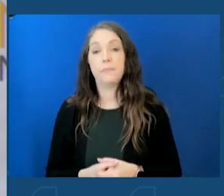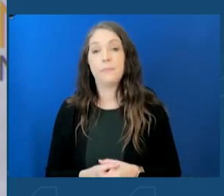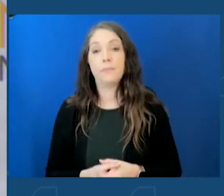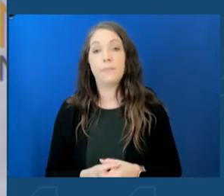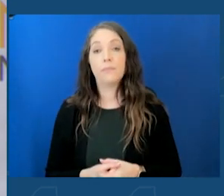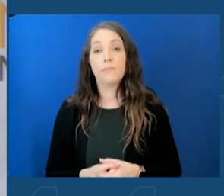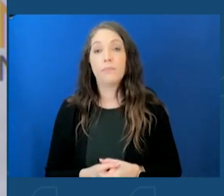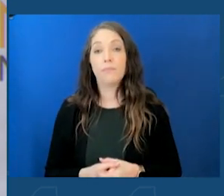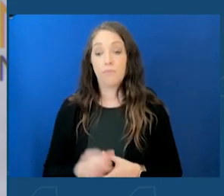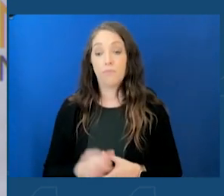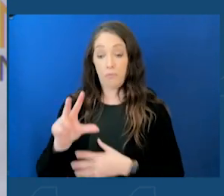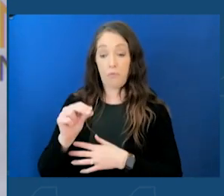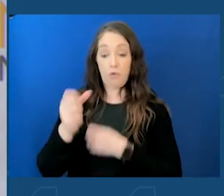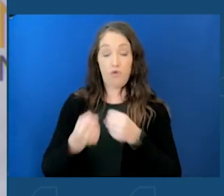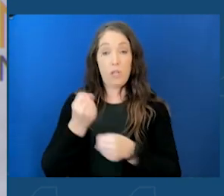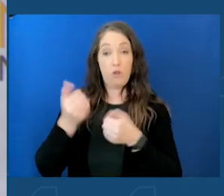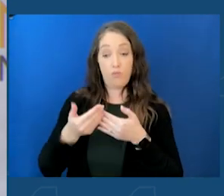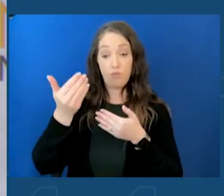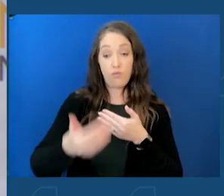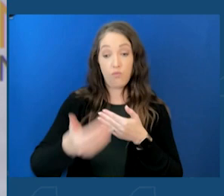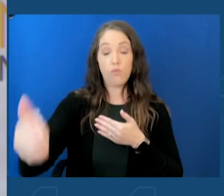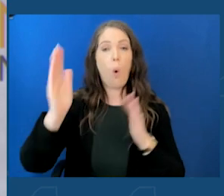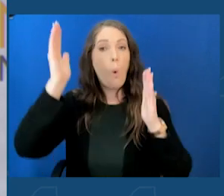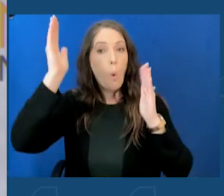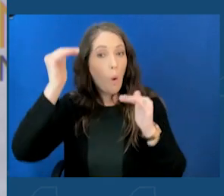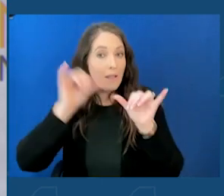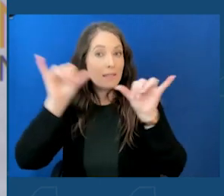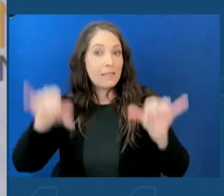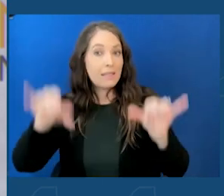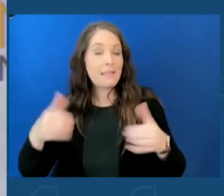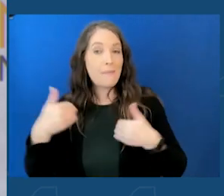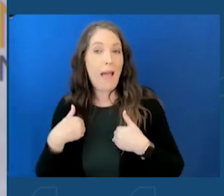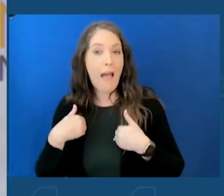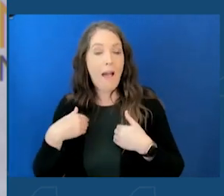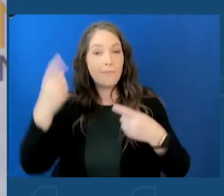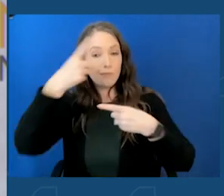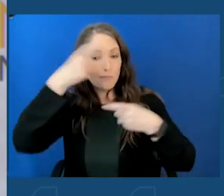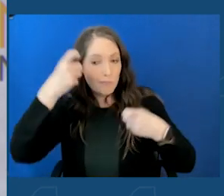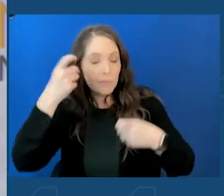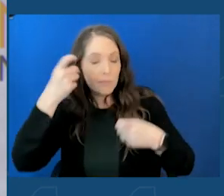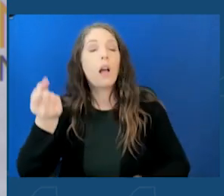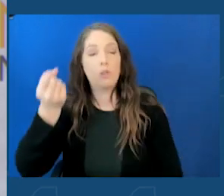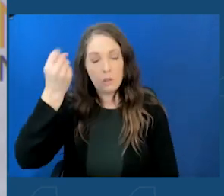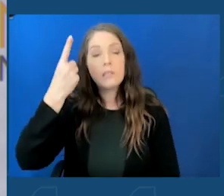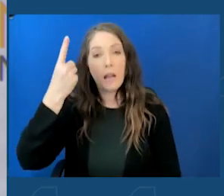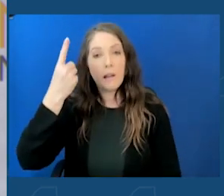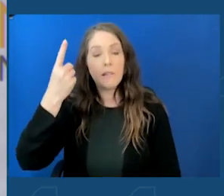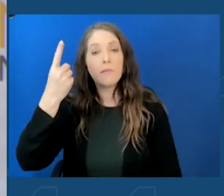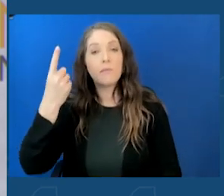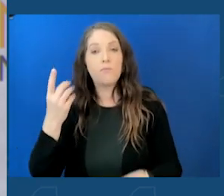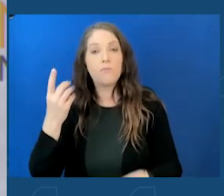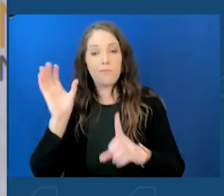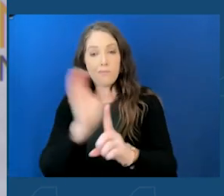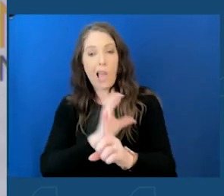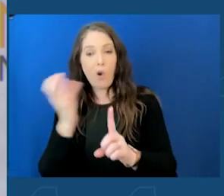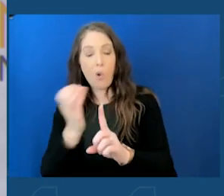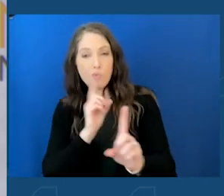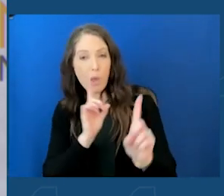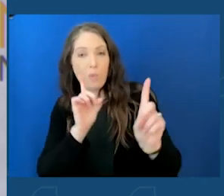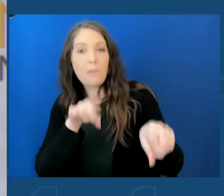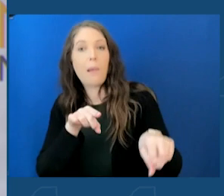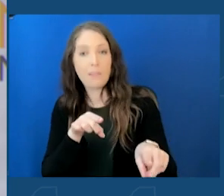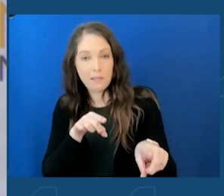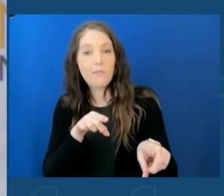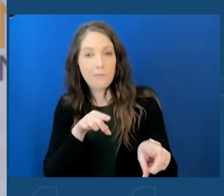years, hopefully we'll have a system that's more trauma-informed, but it's also more culturally responsive. You know, for many,